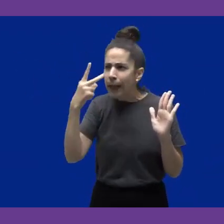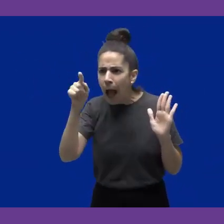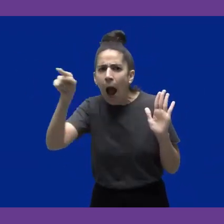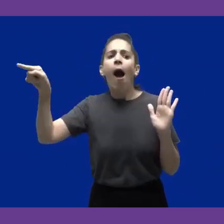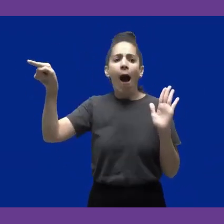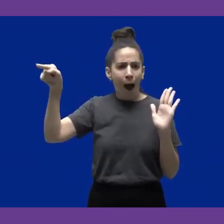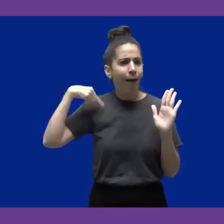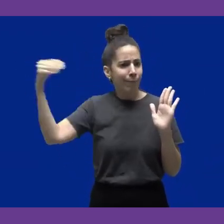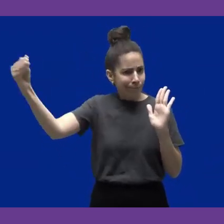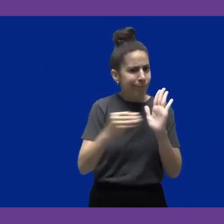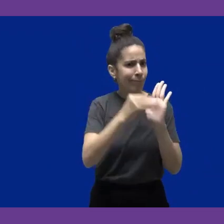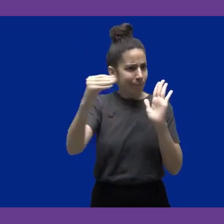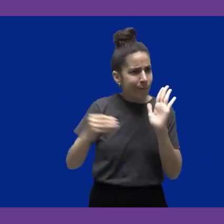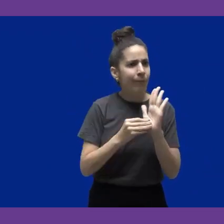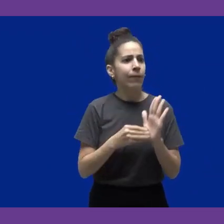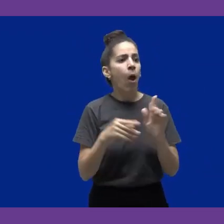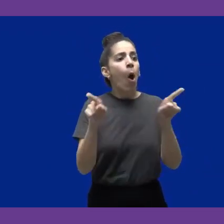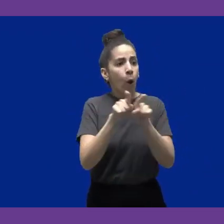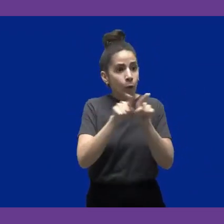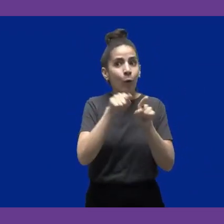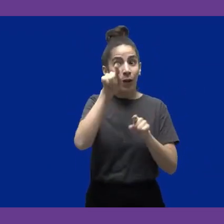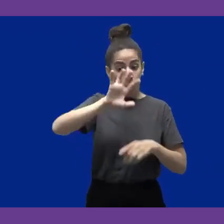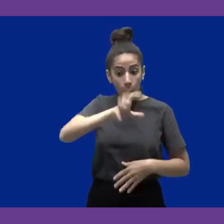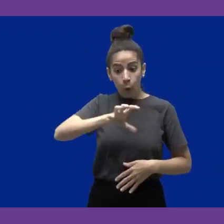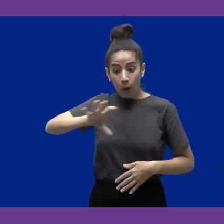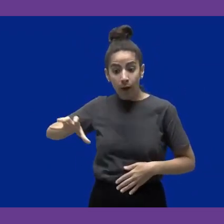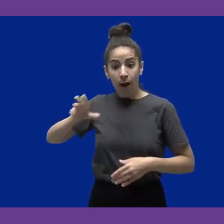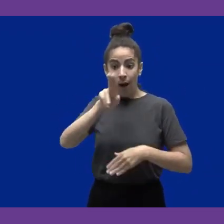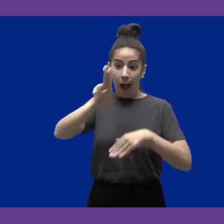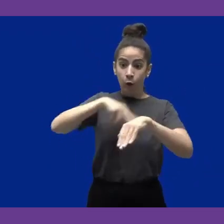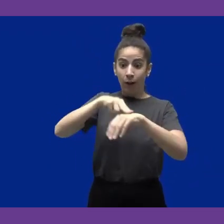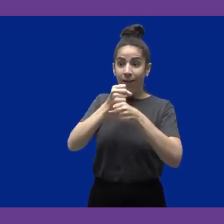the National Mirror Committee of those national delegations, we should have